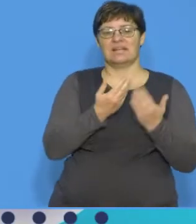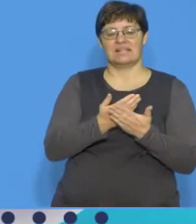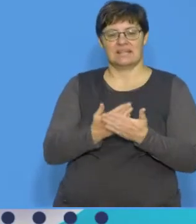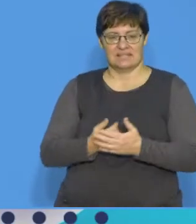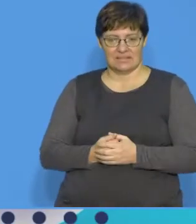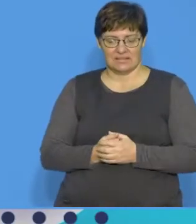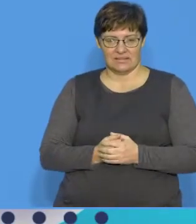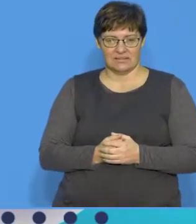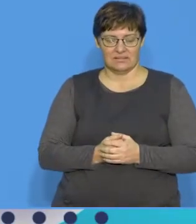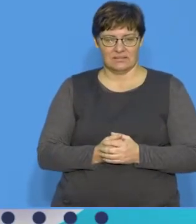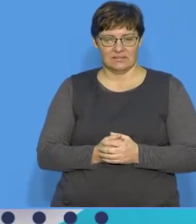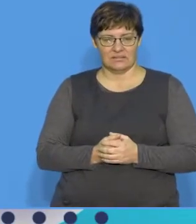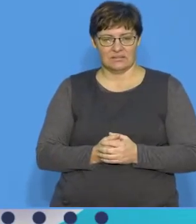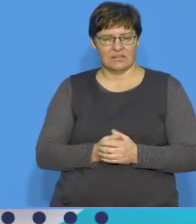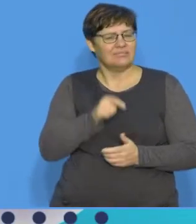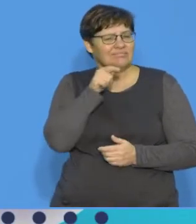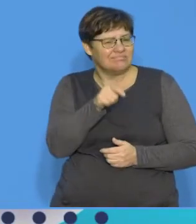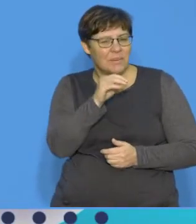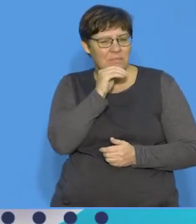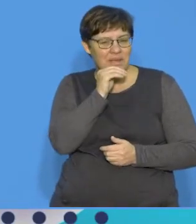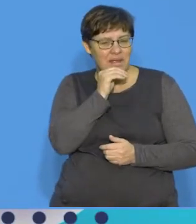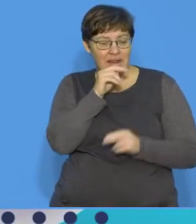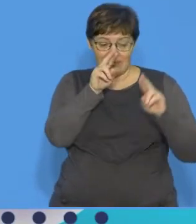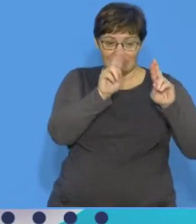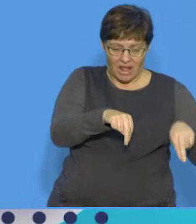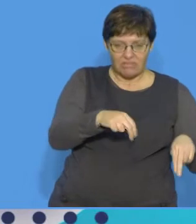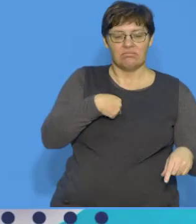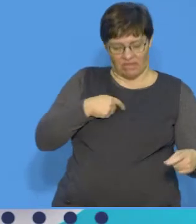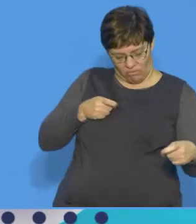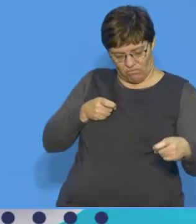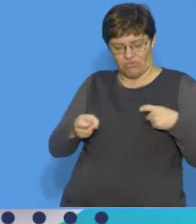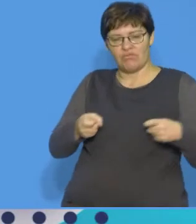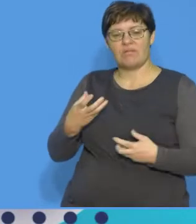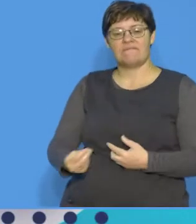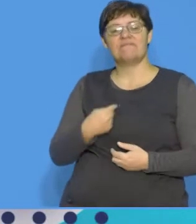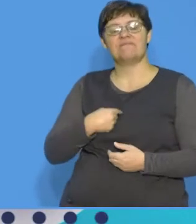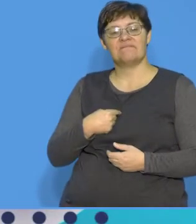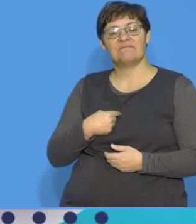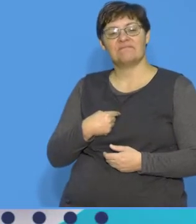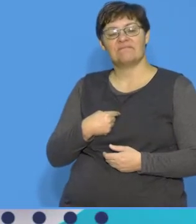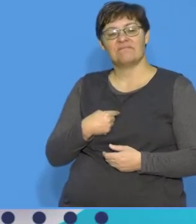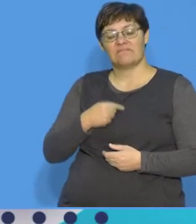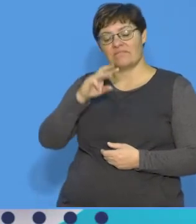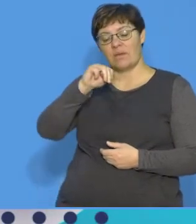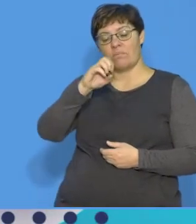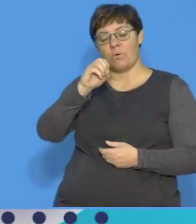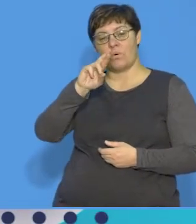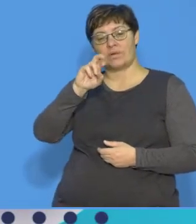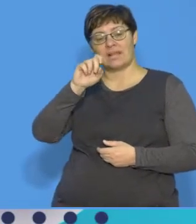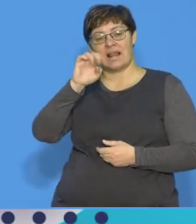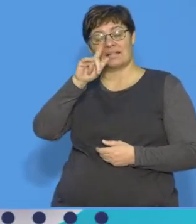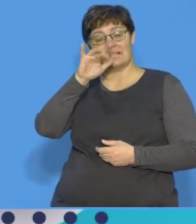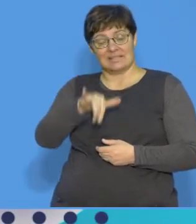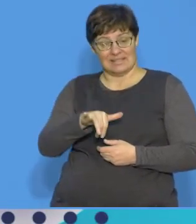are controlling mortality. And you need to remember that mortality was something, a